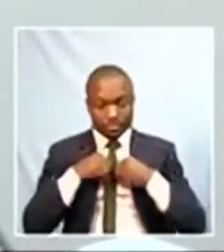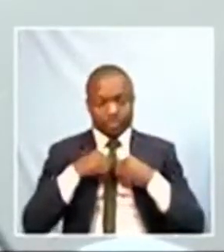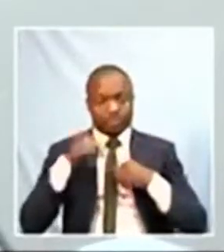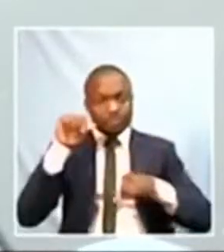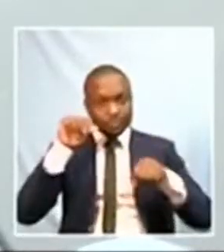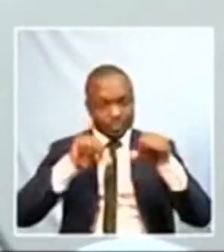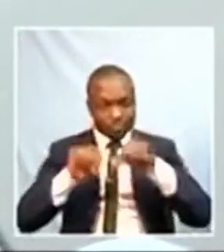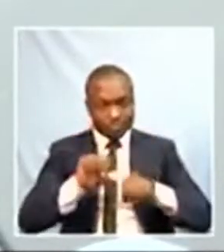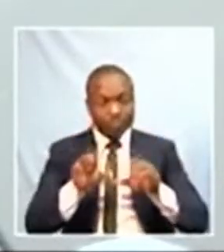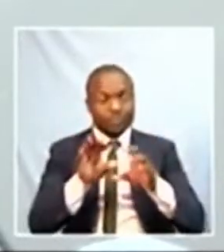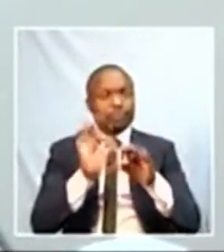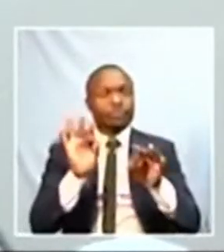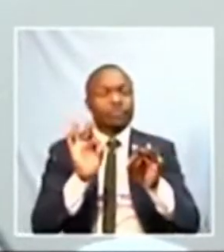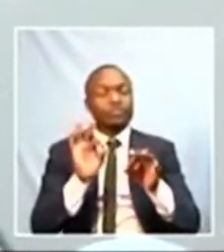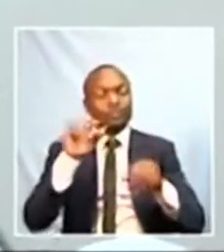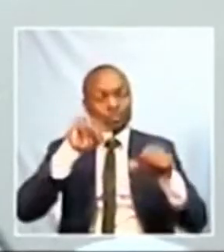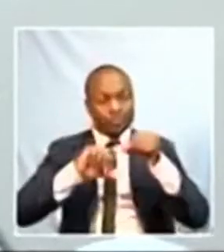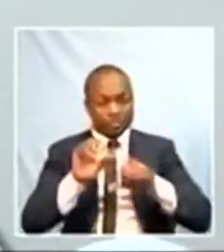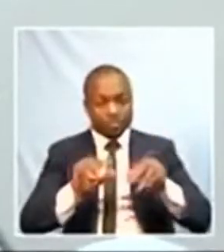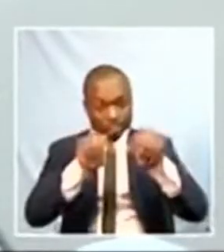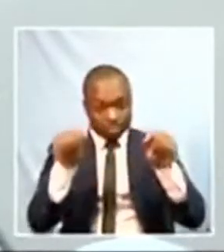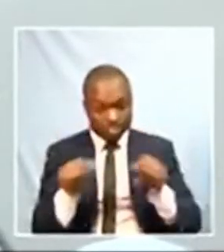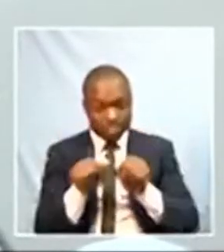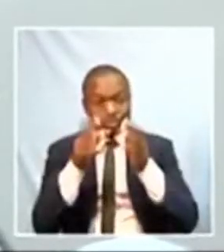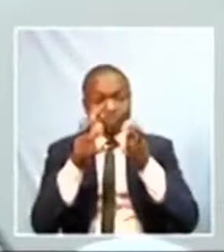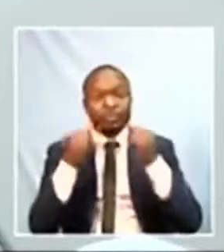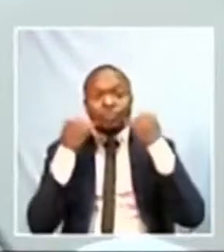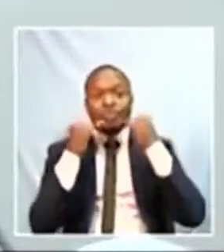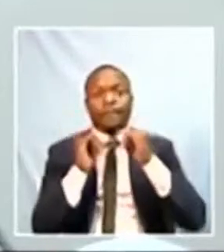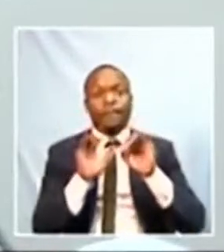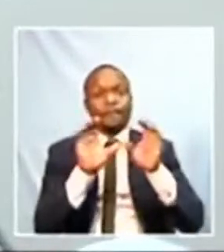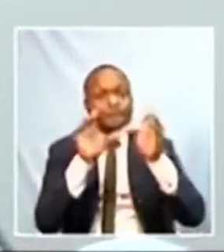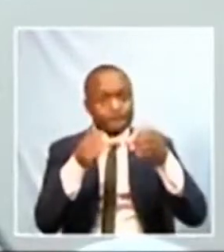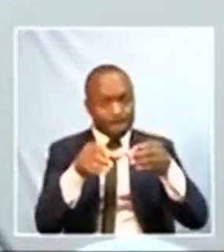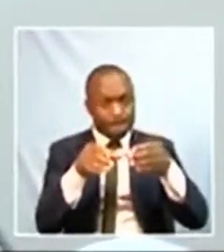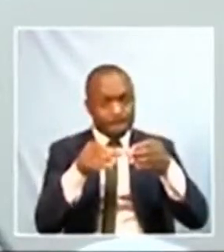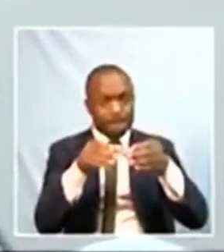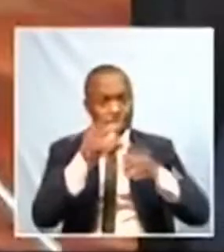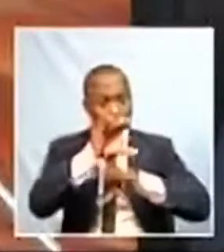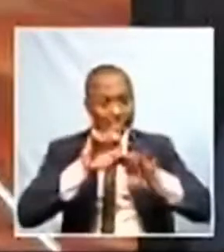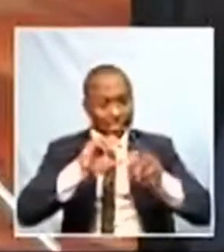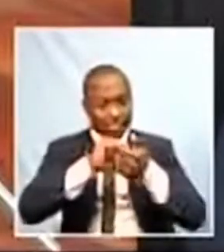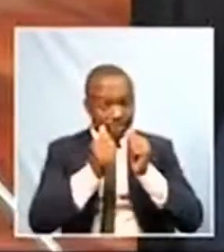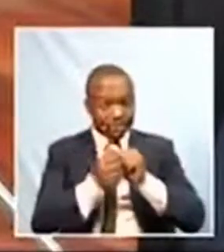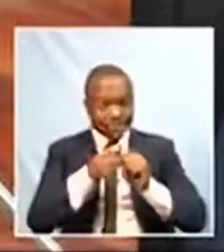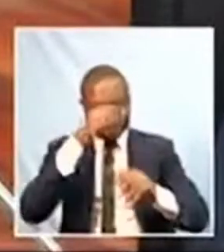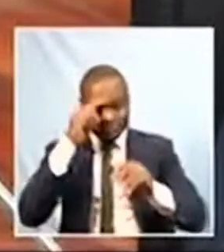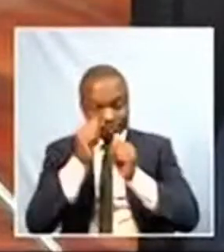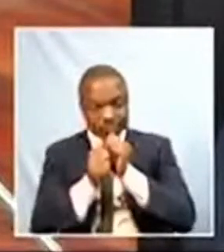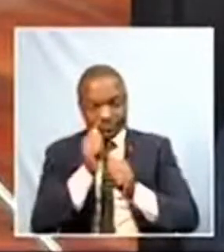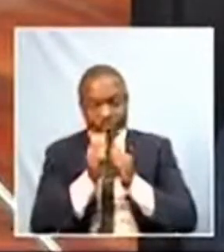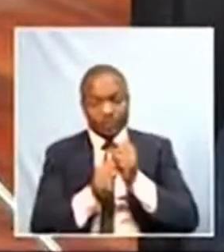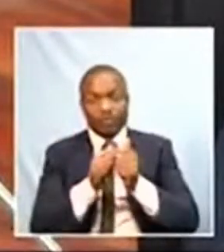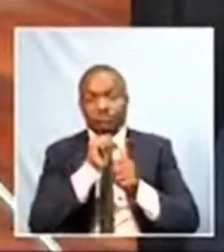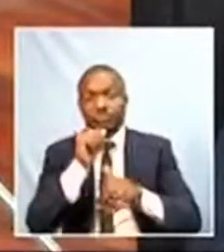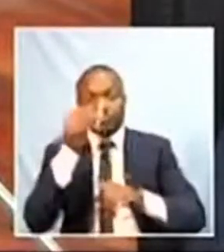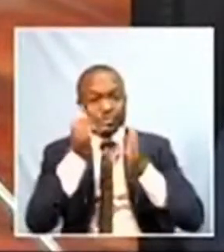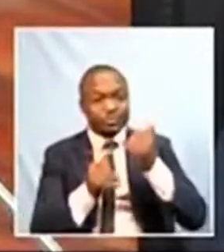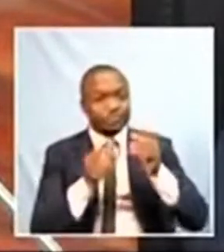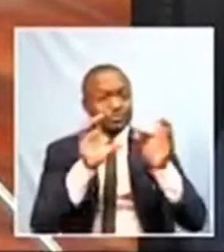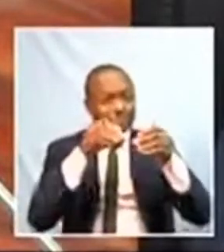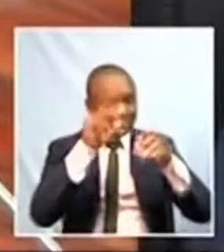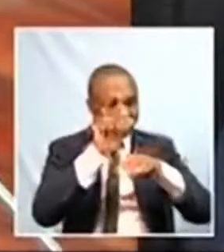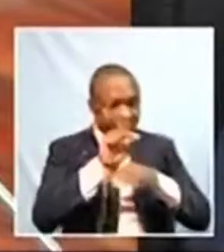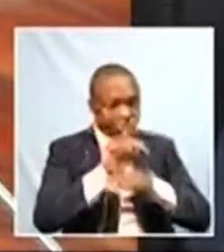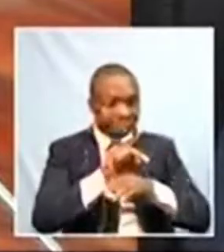the observations of the Auditor General and wishes to inform the committee that the cause of the query was due to non-completion of community projects